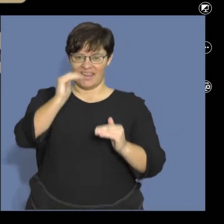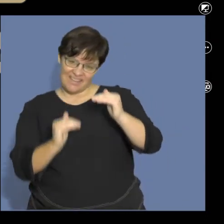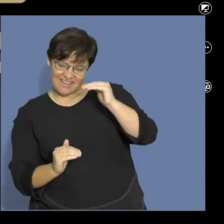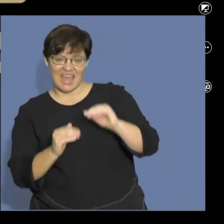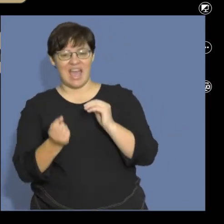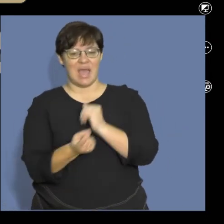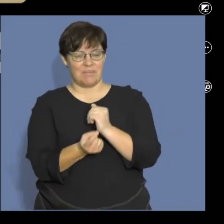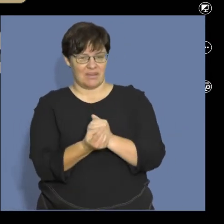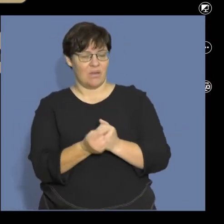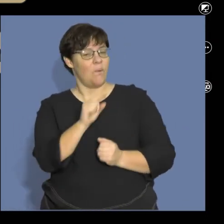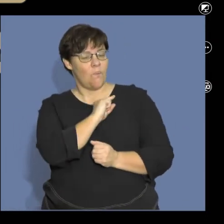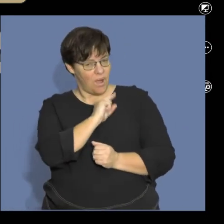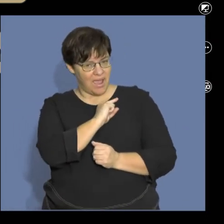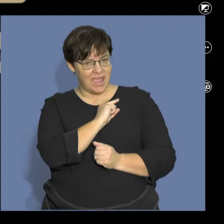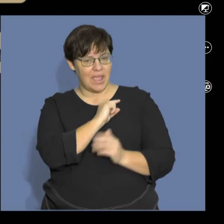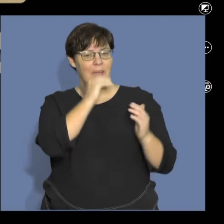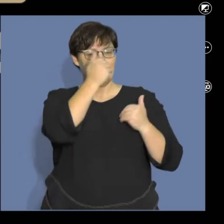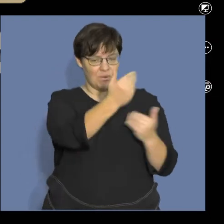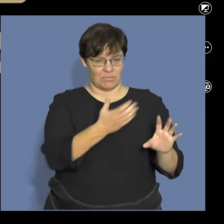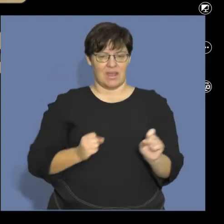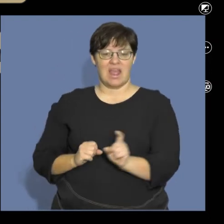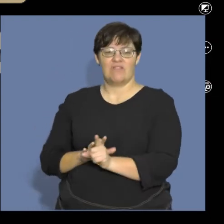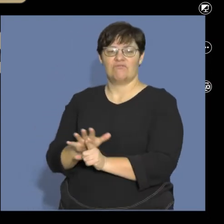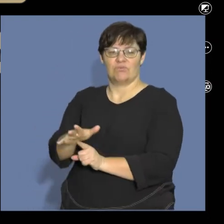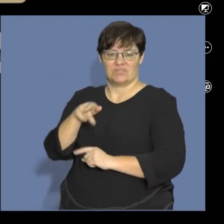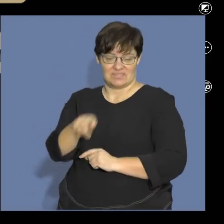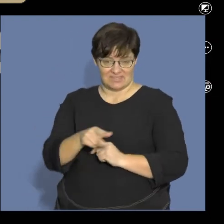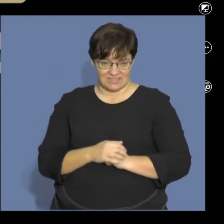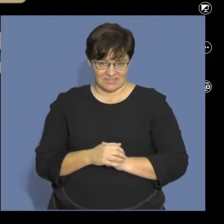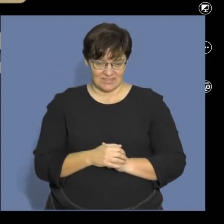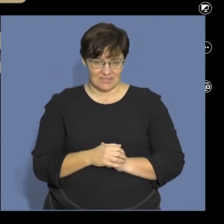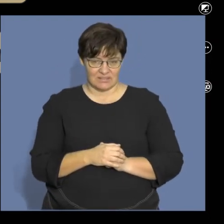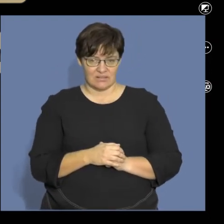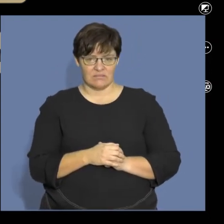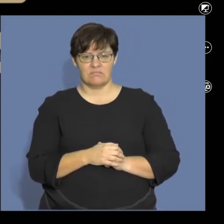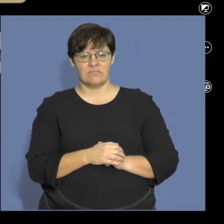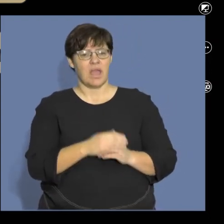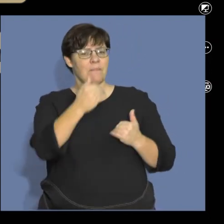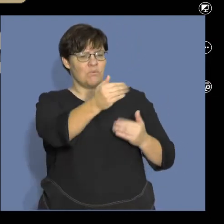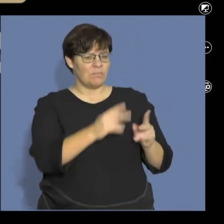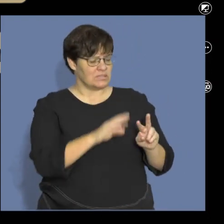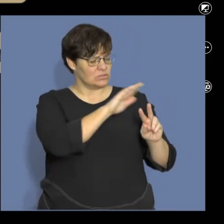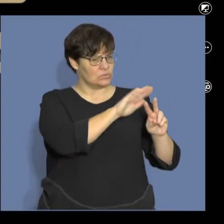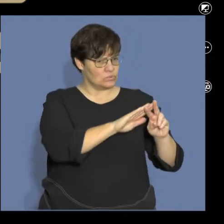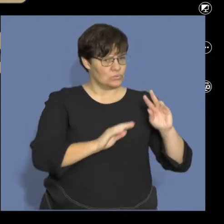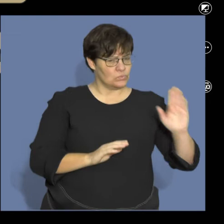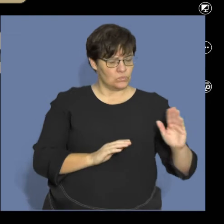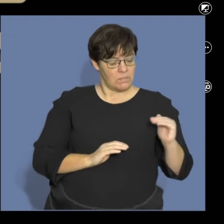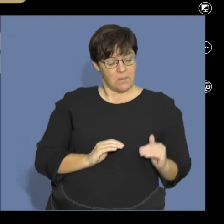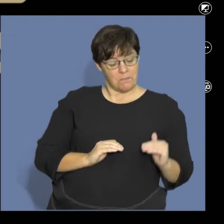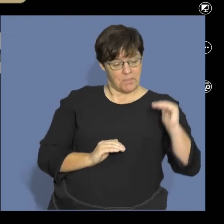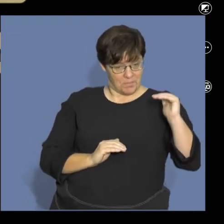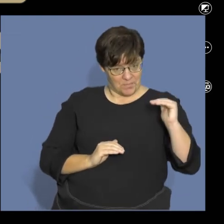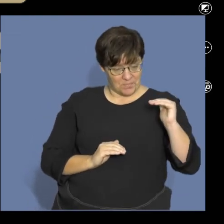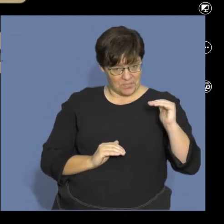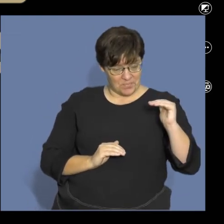to change population size. We're going to have two of our parameters increasing